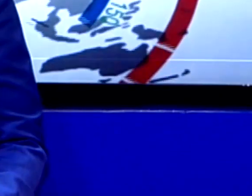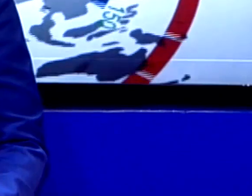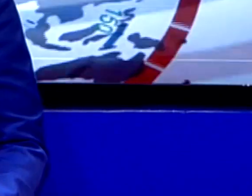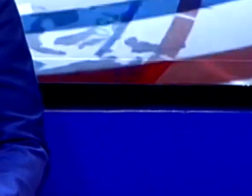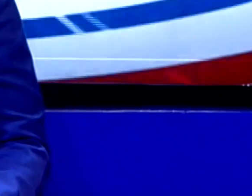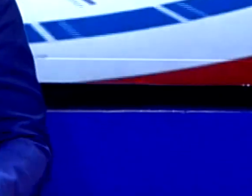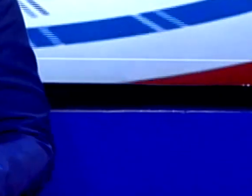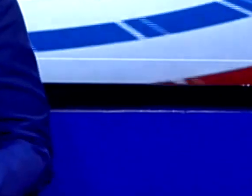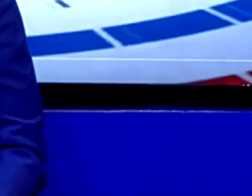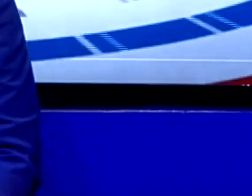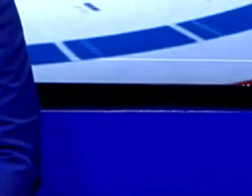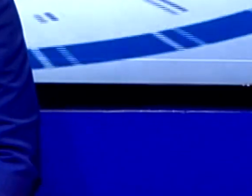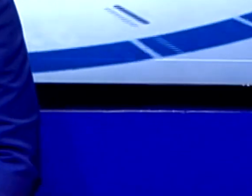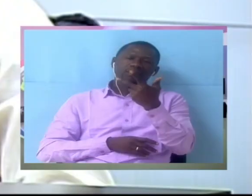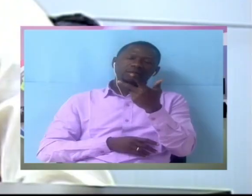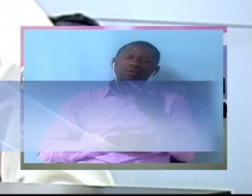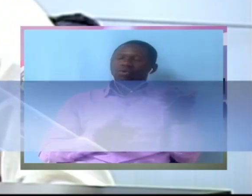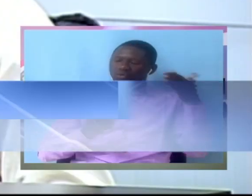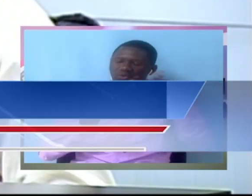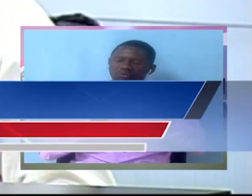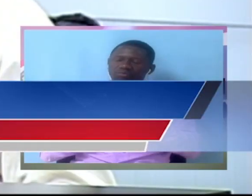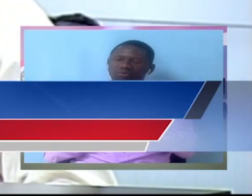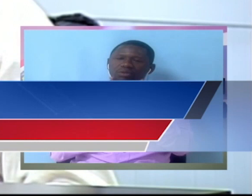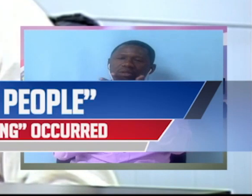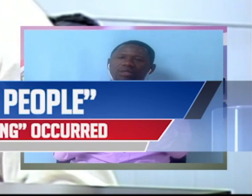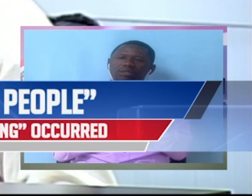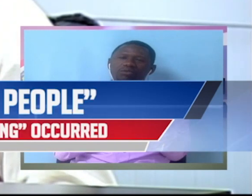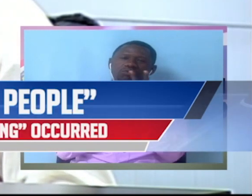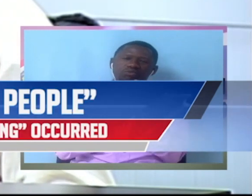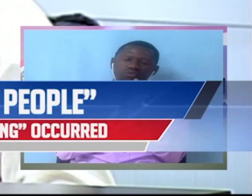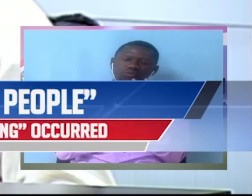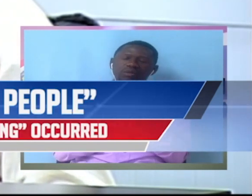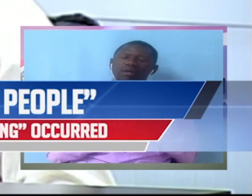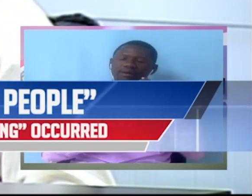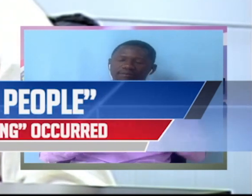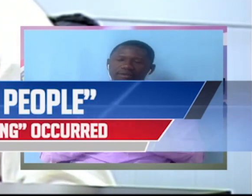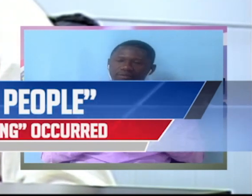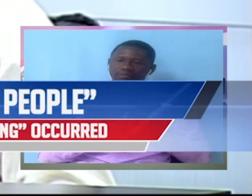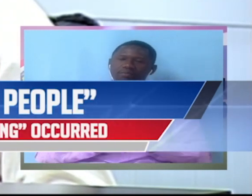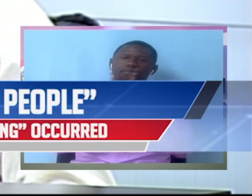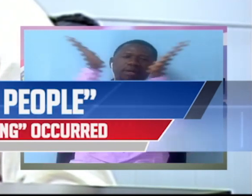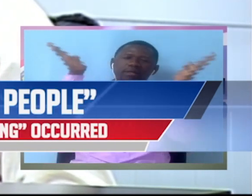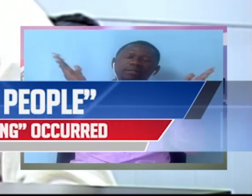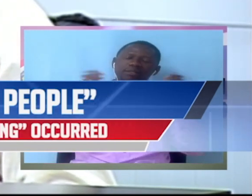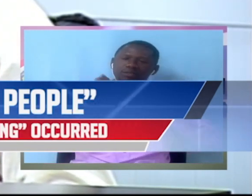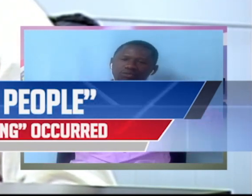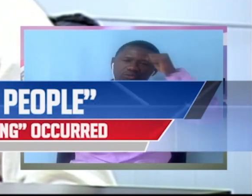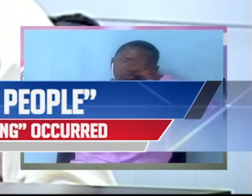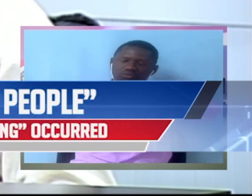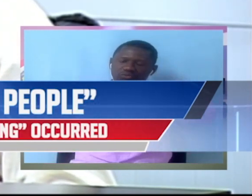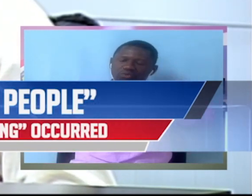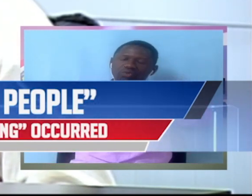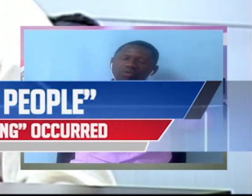torture people. Babukar Si again. Samba Gajaga, who has been working at the NIA for many decades, acknowledges that human